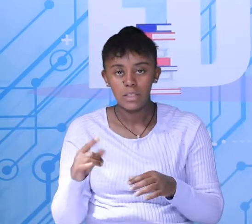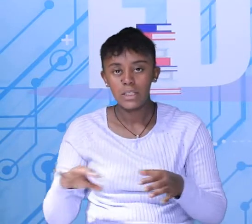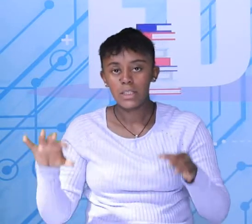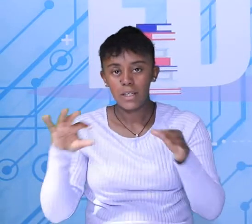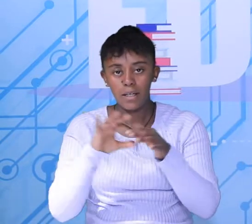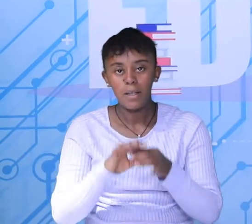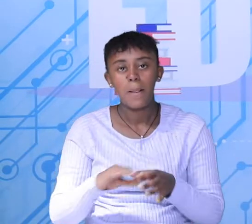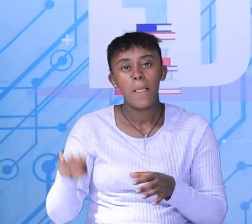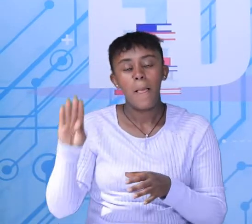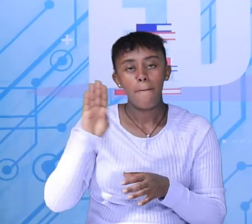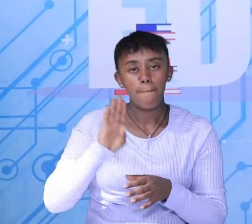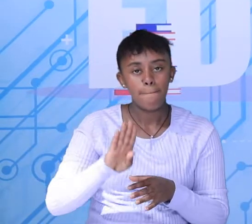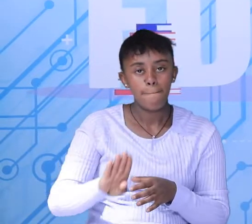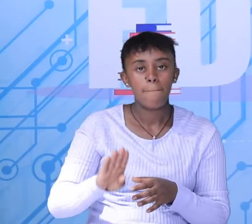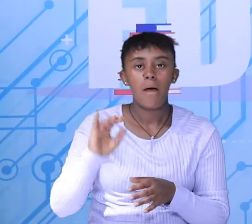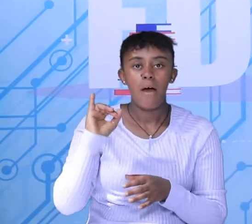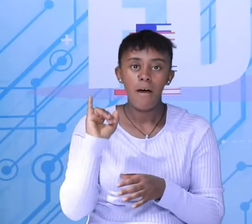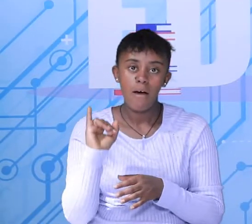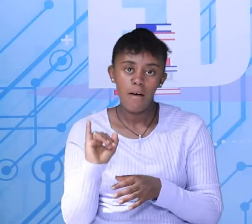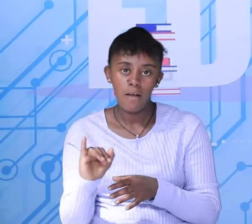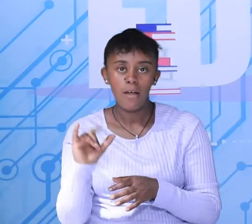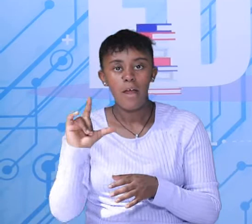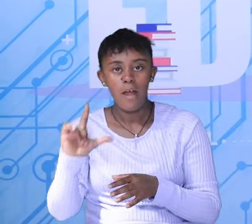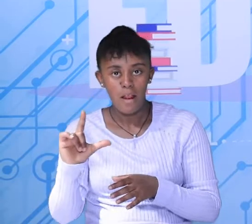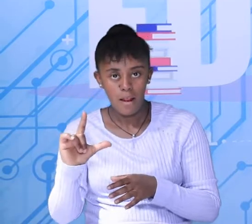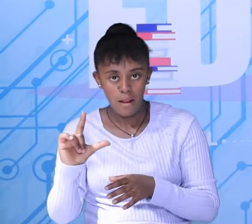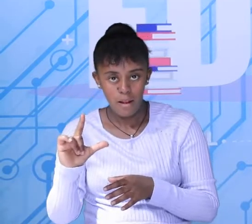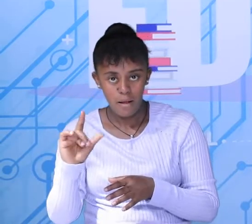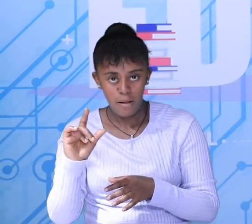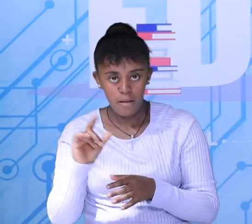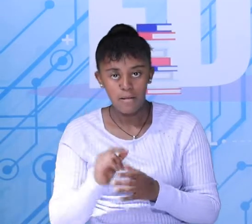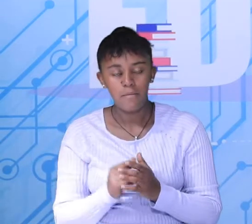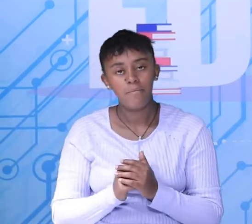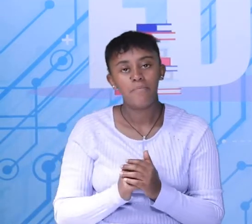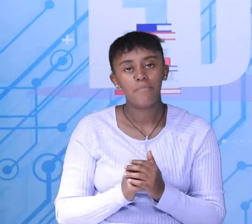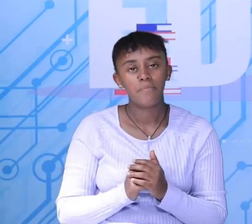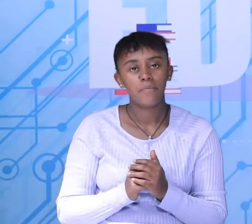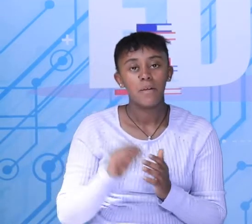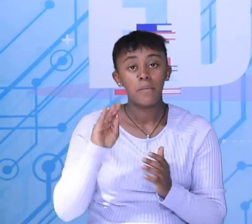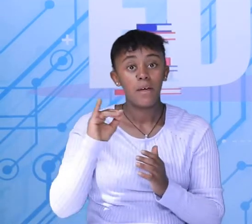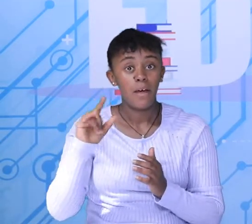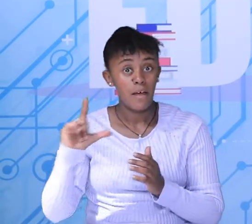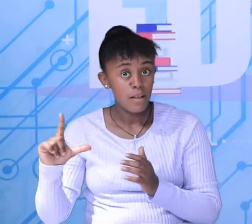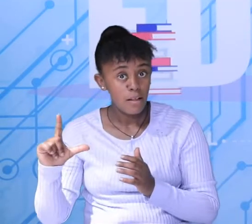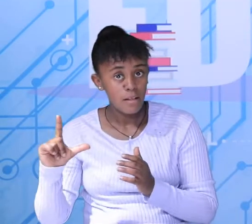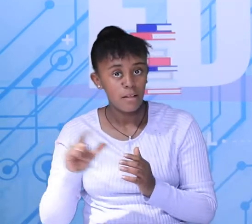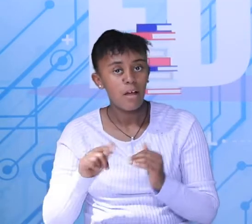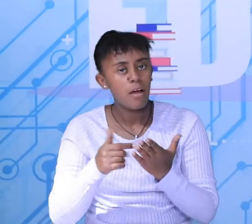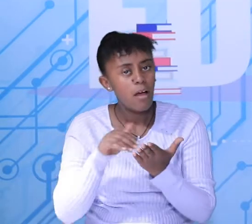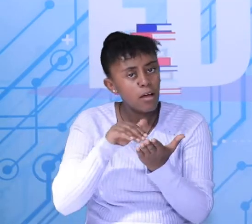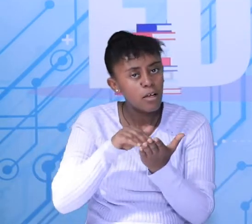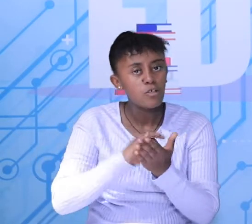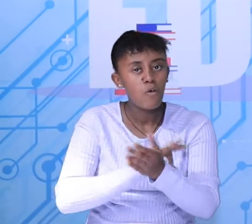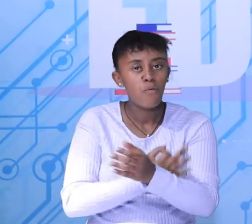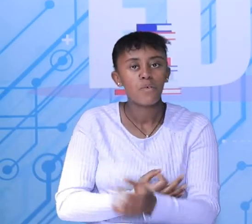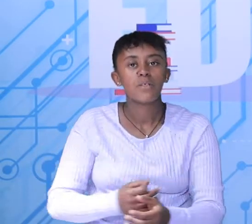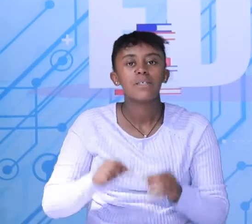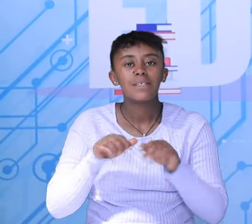current, let's back again. Look it here. So the current is acting from A to